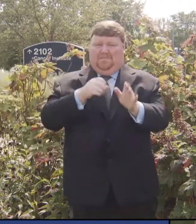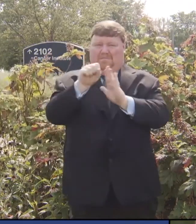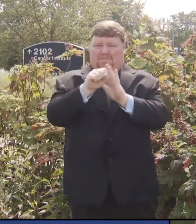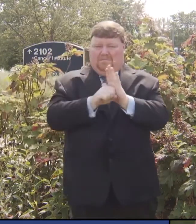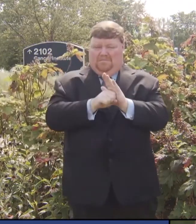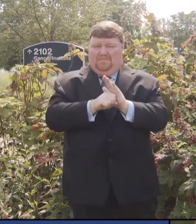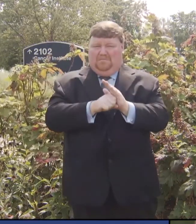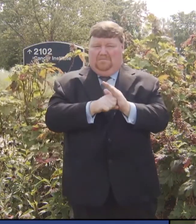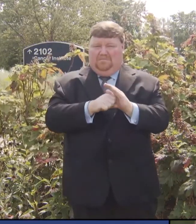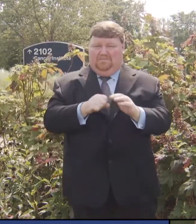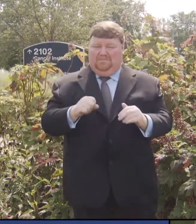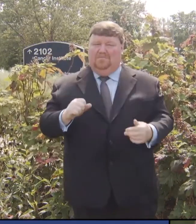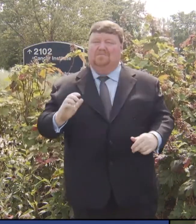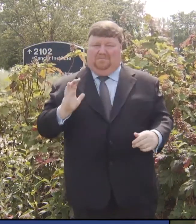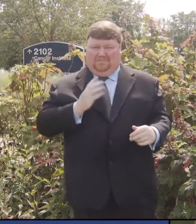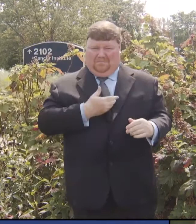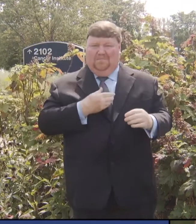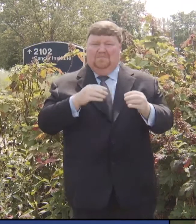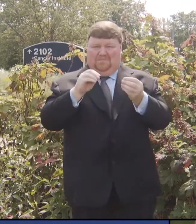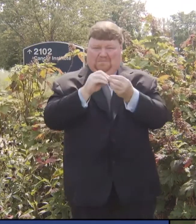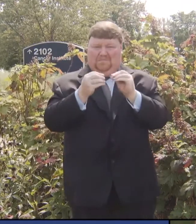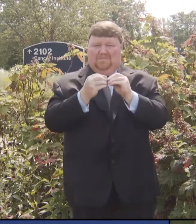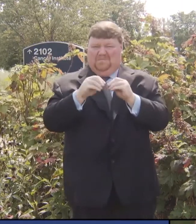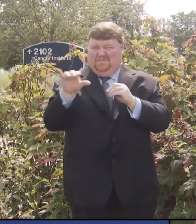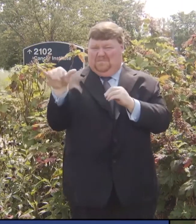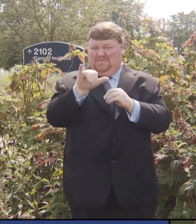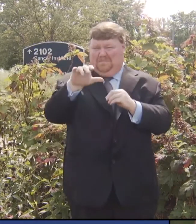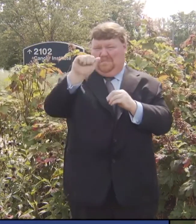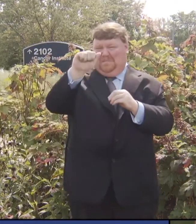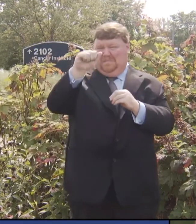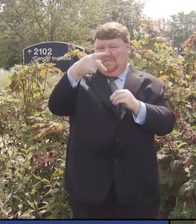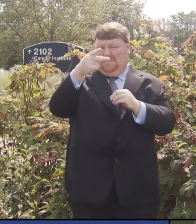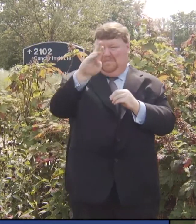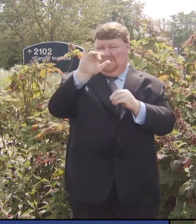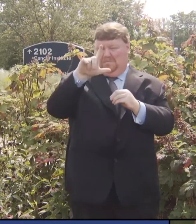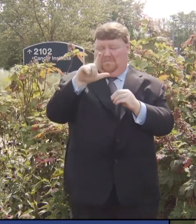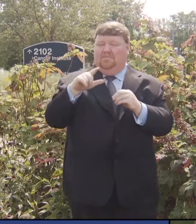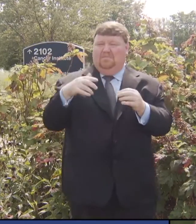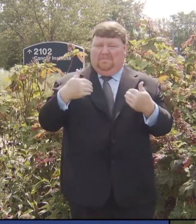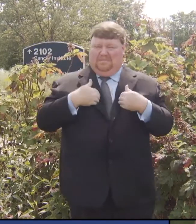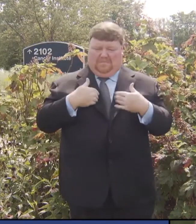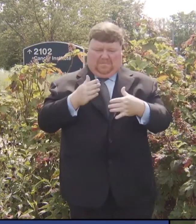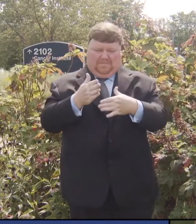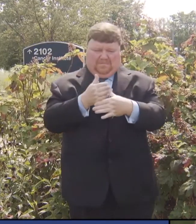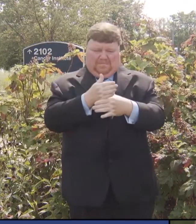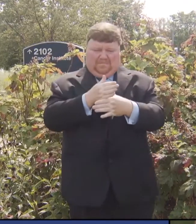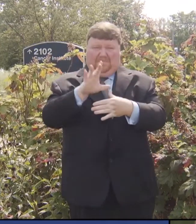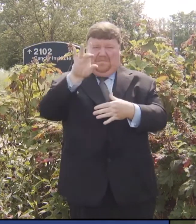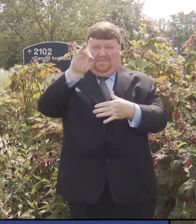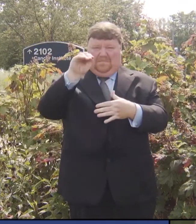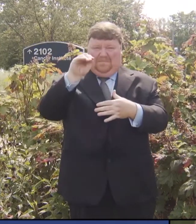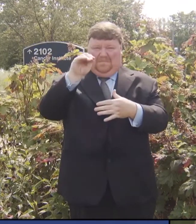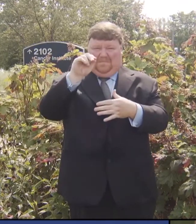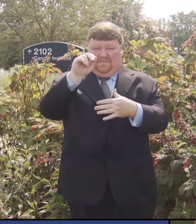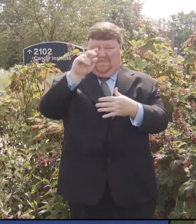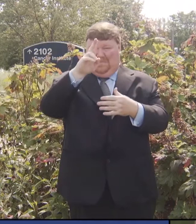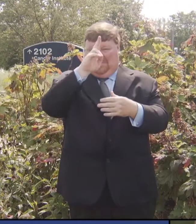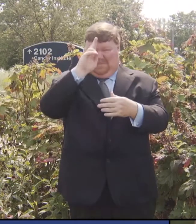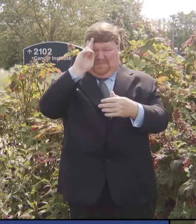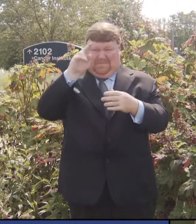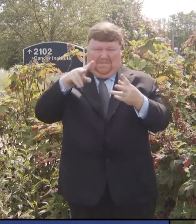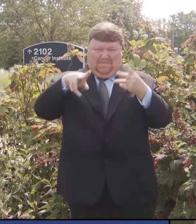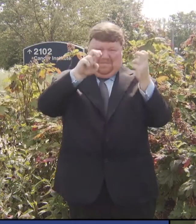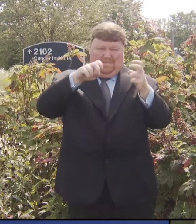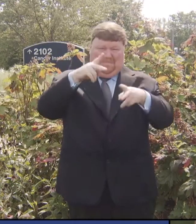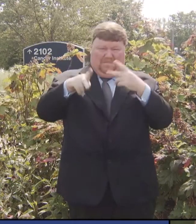volumes are similar to that surge in April. We have over an average of 80 hospitalized patients daily across